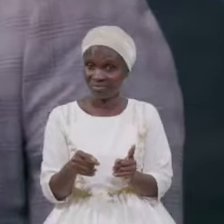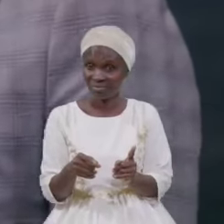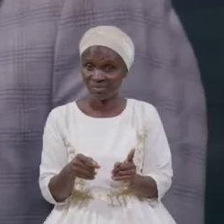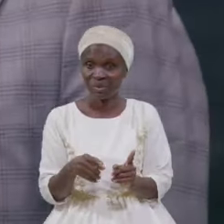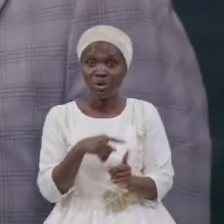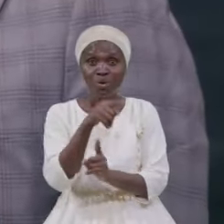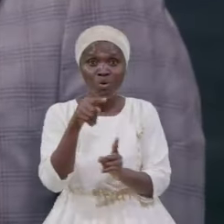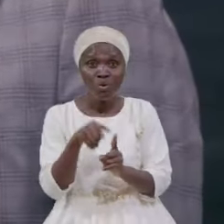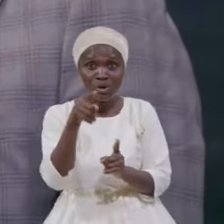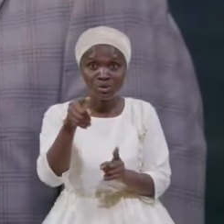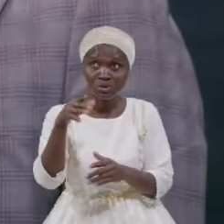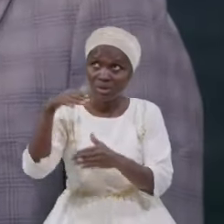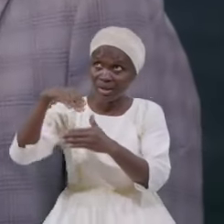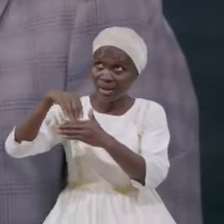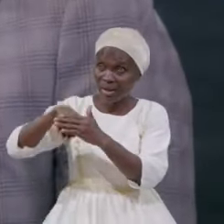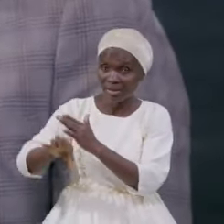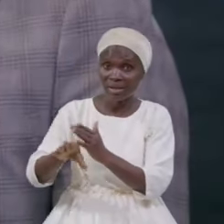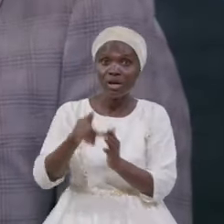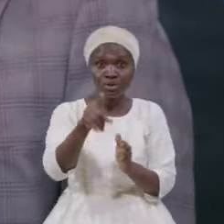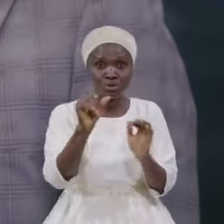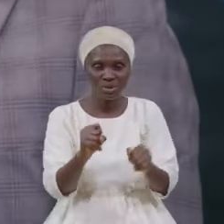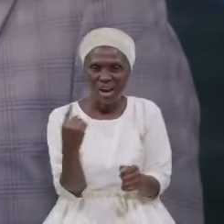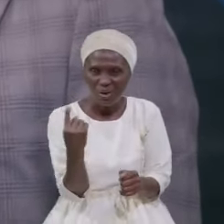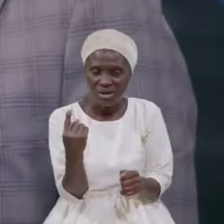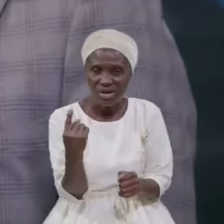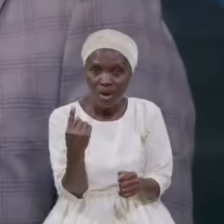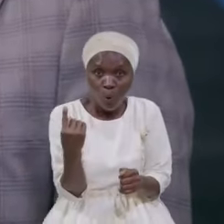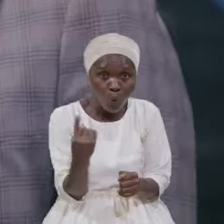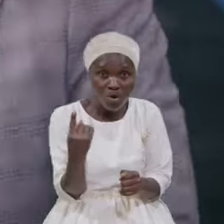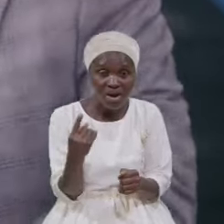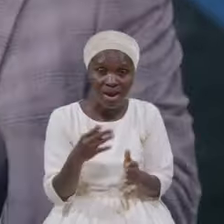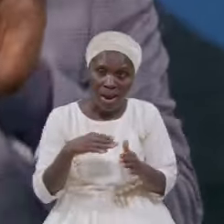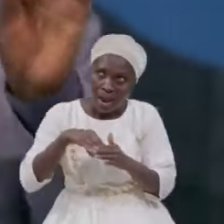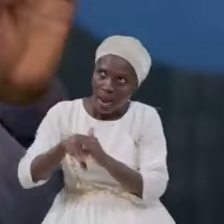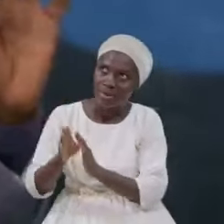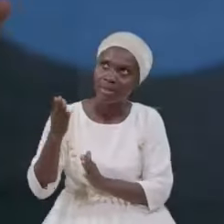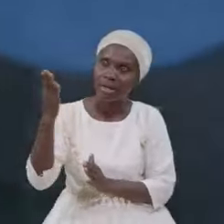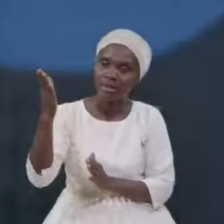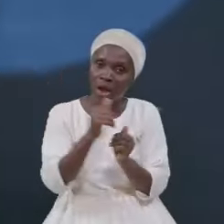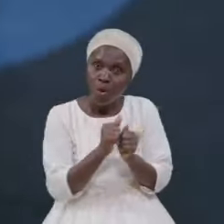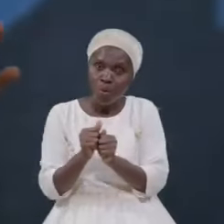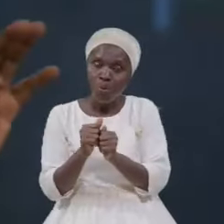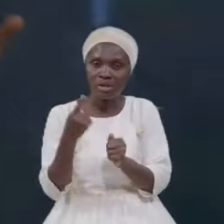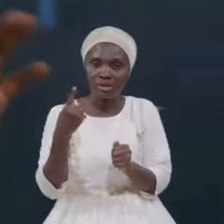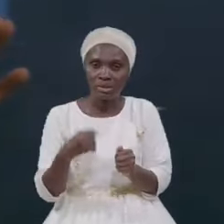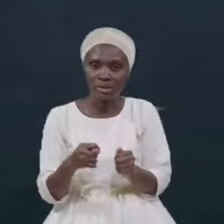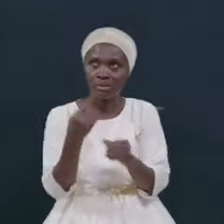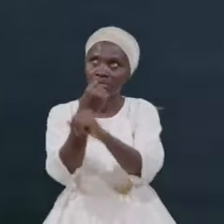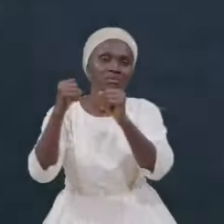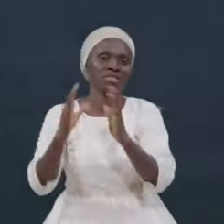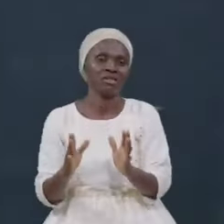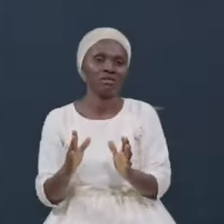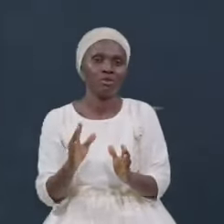Savior. You and sin cannot enter there. The smallest of